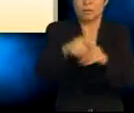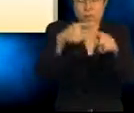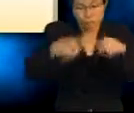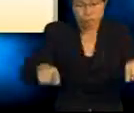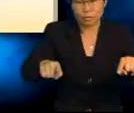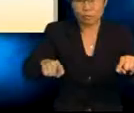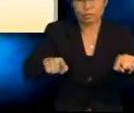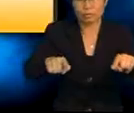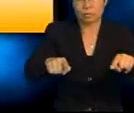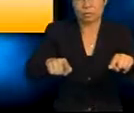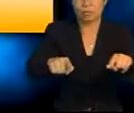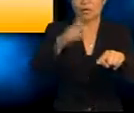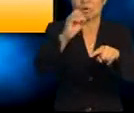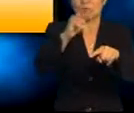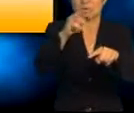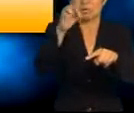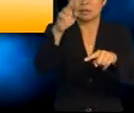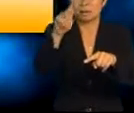difference across a conductor.